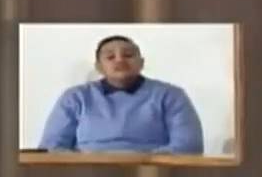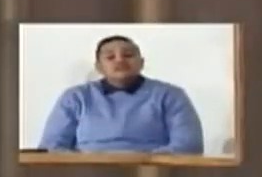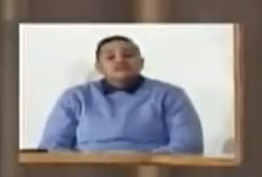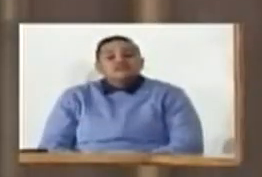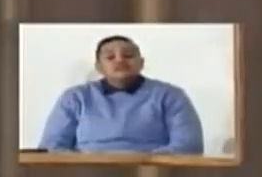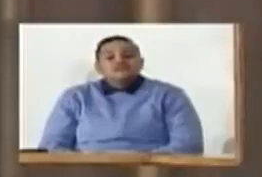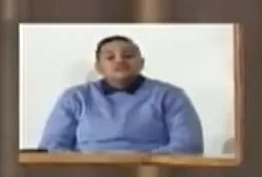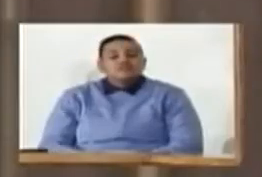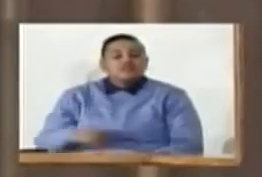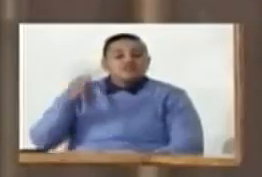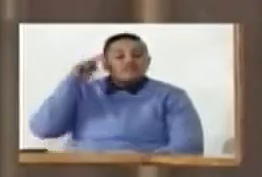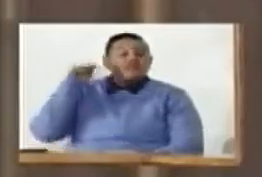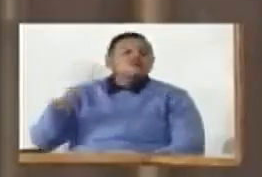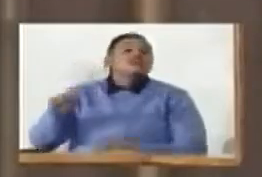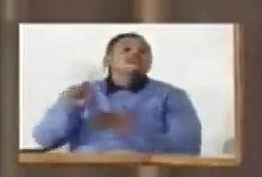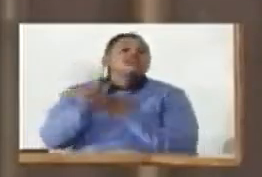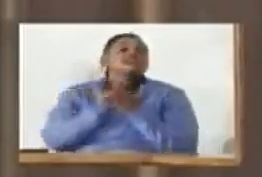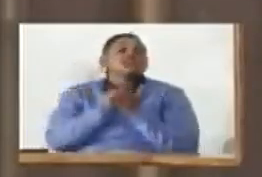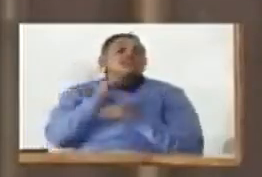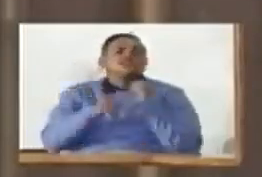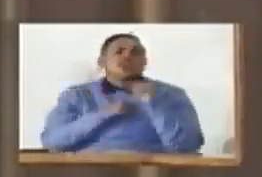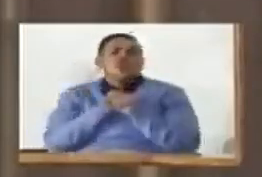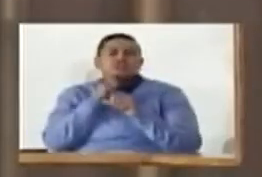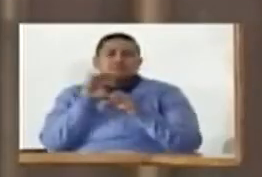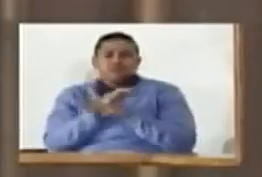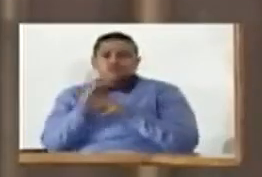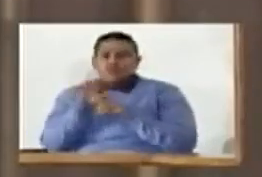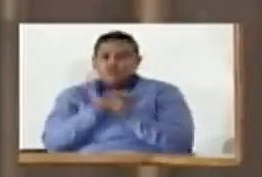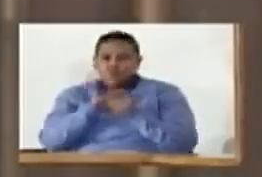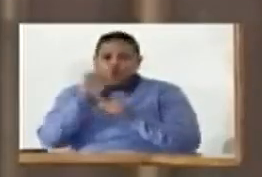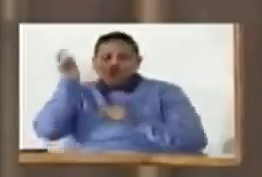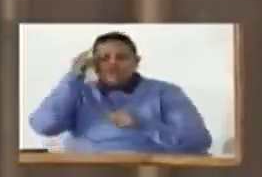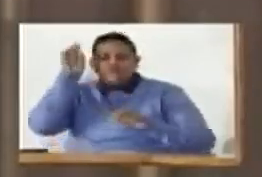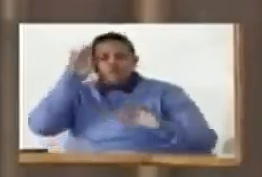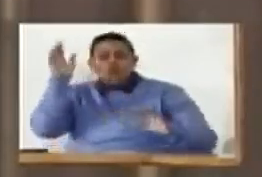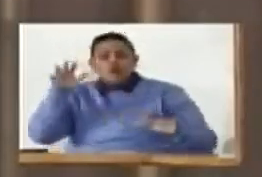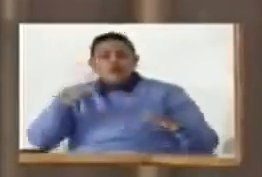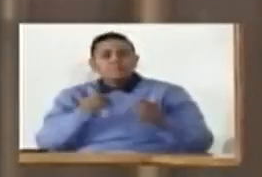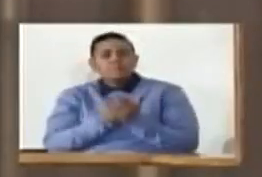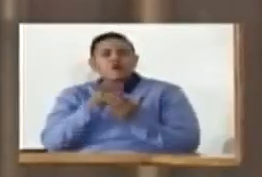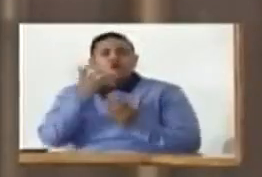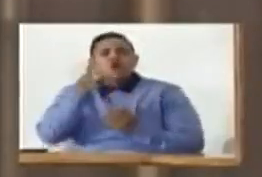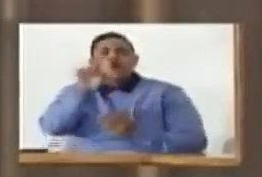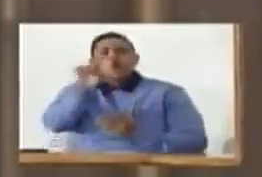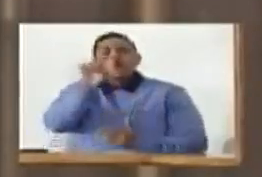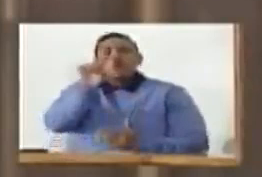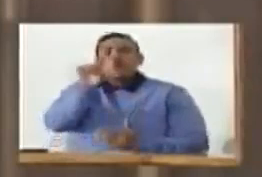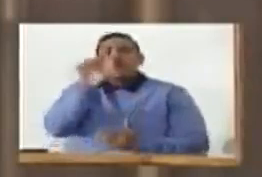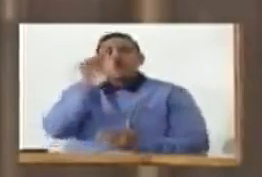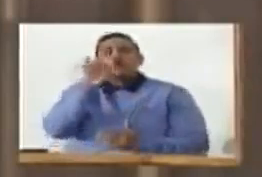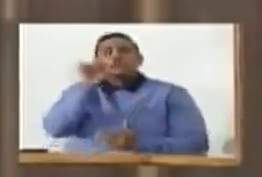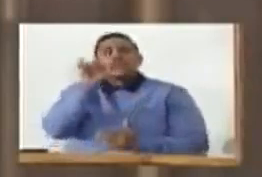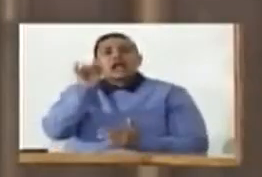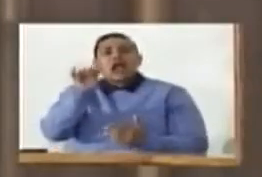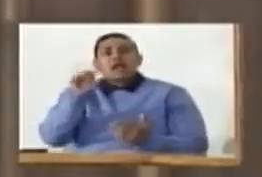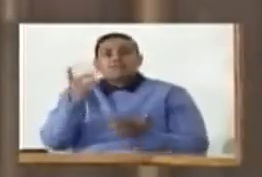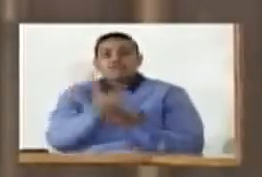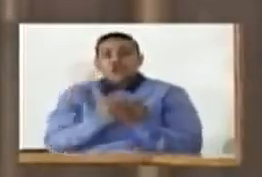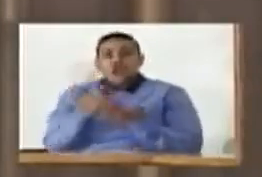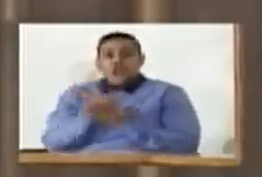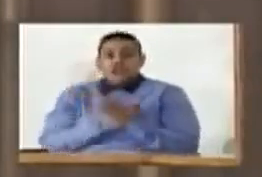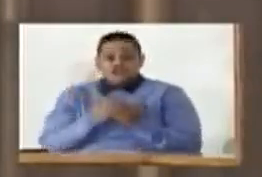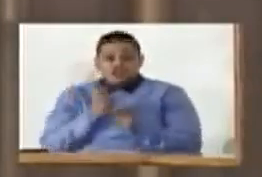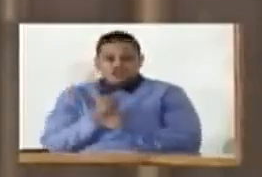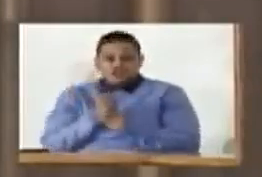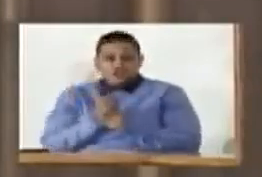For this legislative year, the Ministry of Local Government will procure 100 garbage collection units